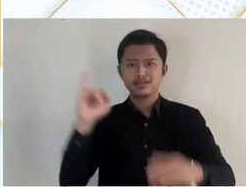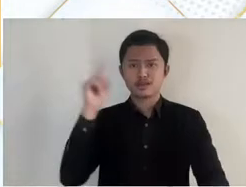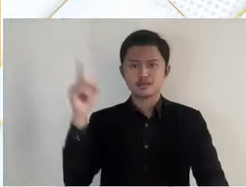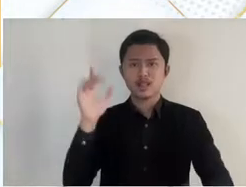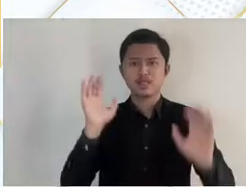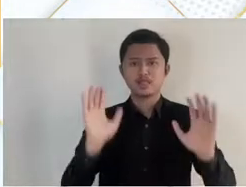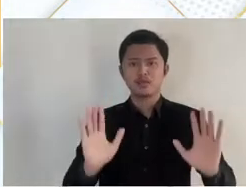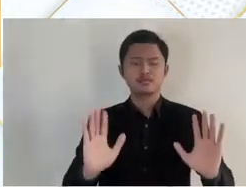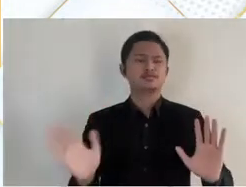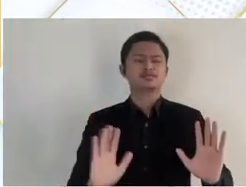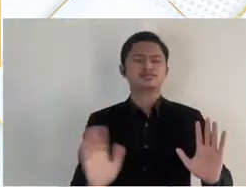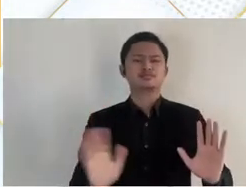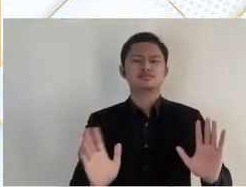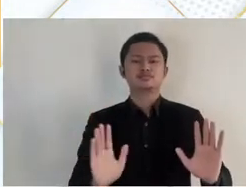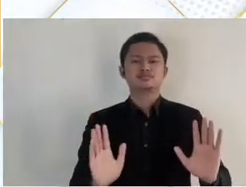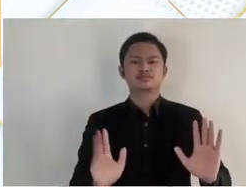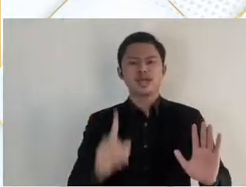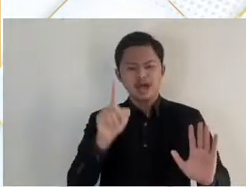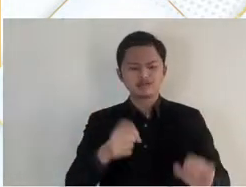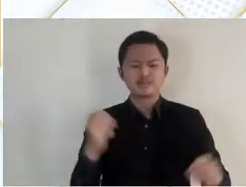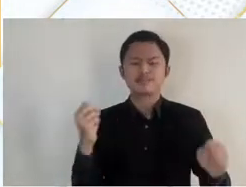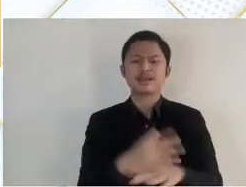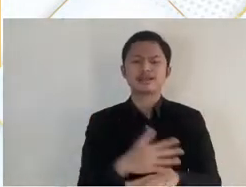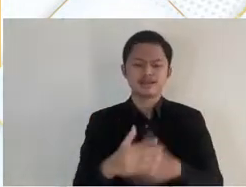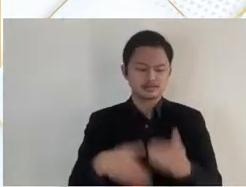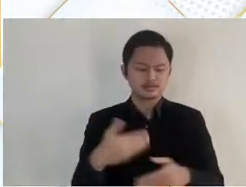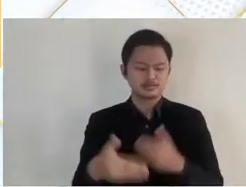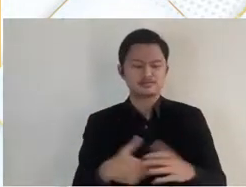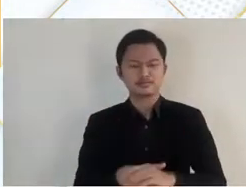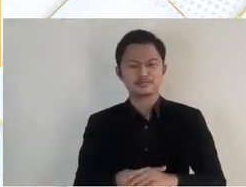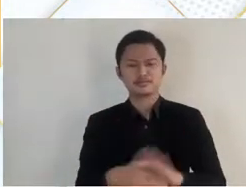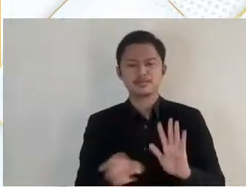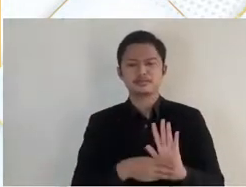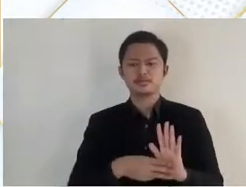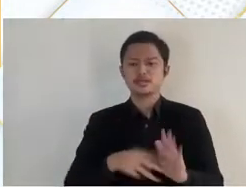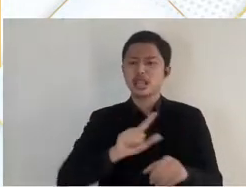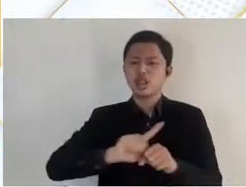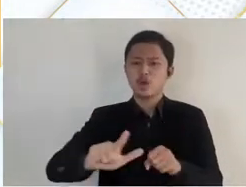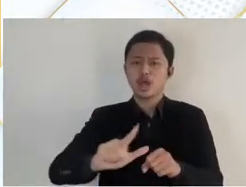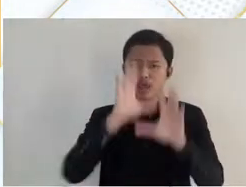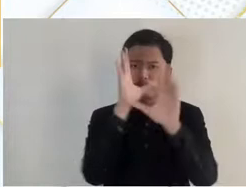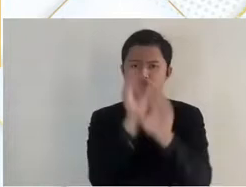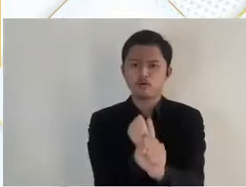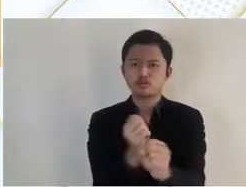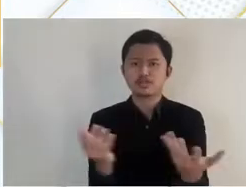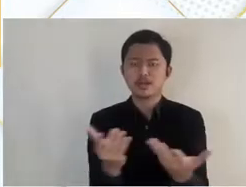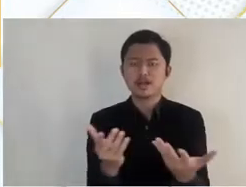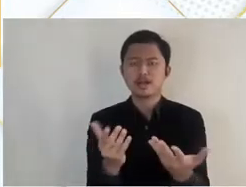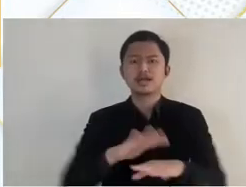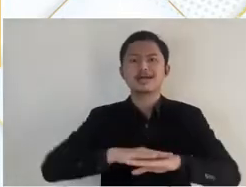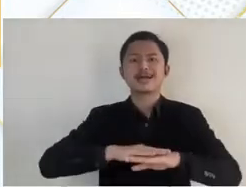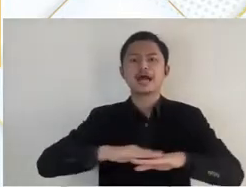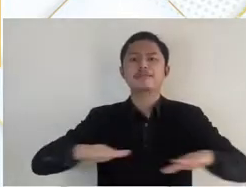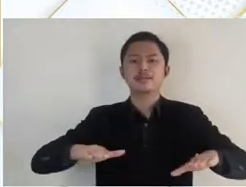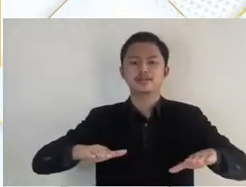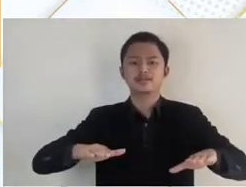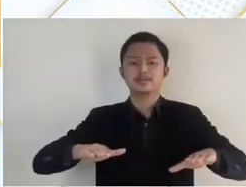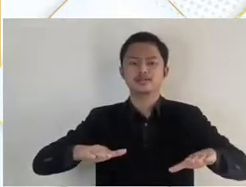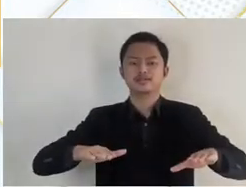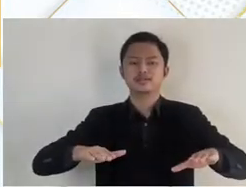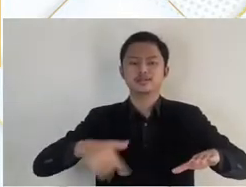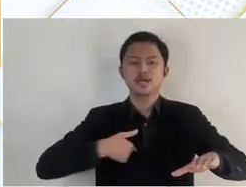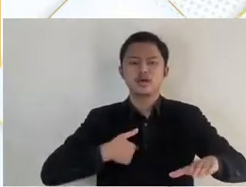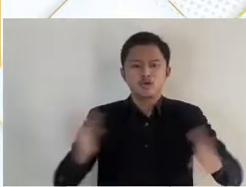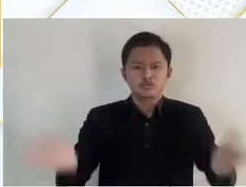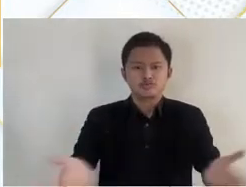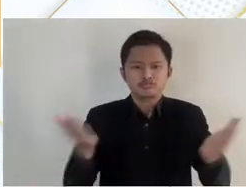something that really should be practiced and nurtured locally with a focus on human security. And I am encouraged